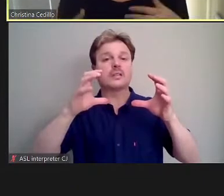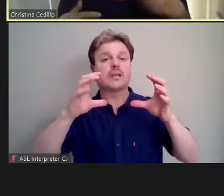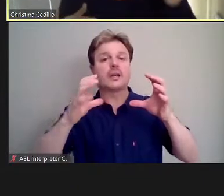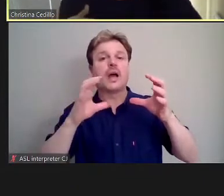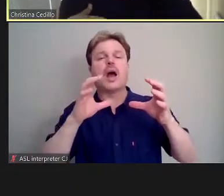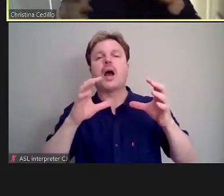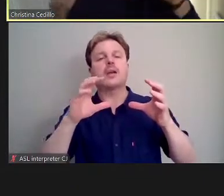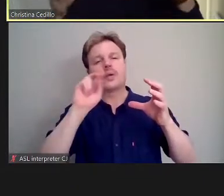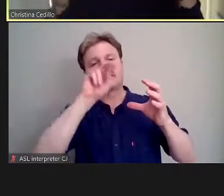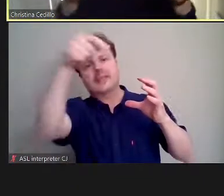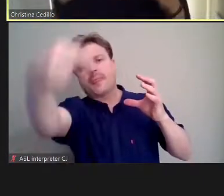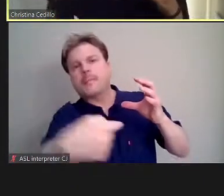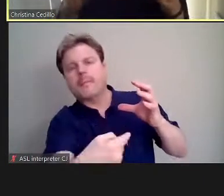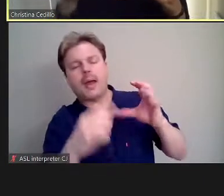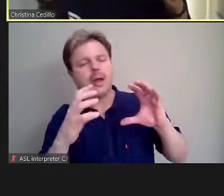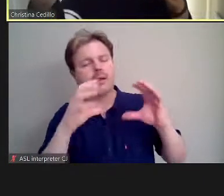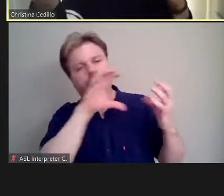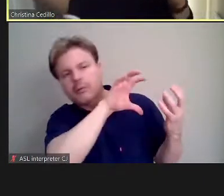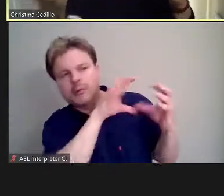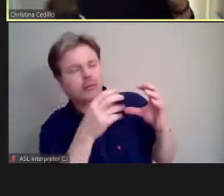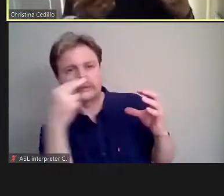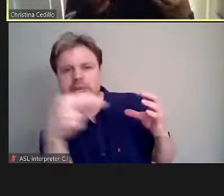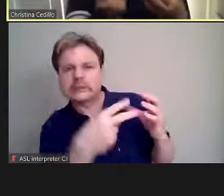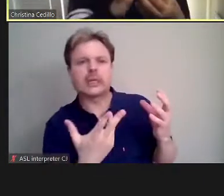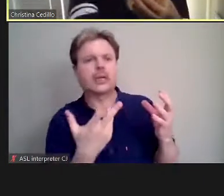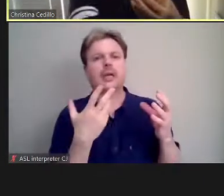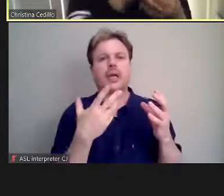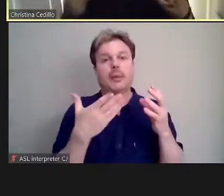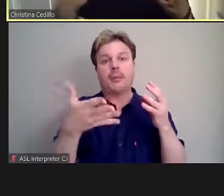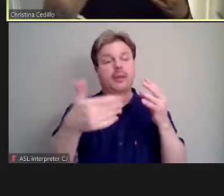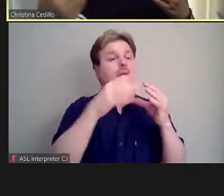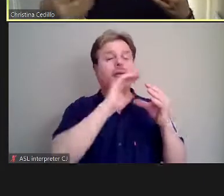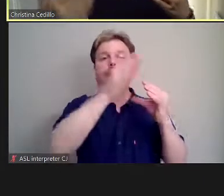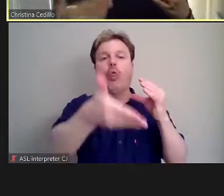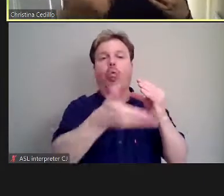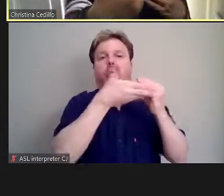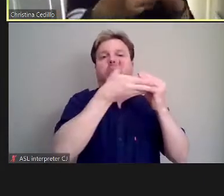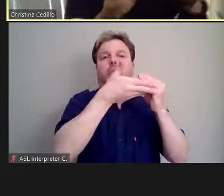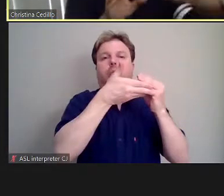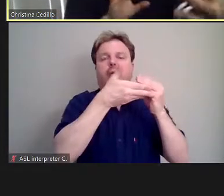right? Everybody has a slice of